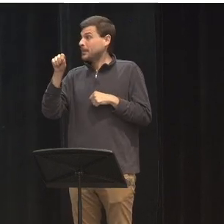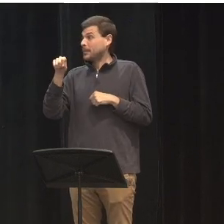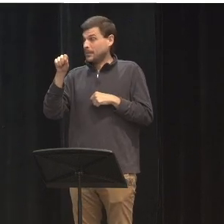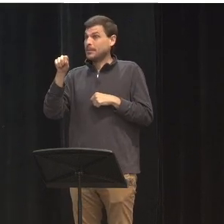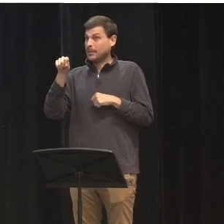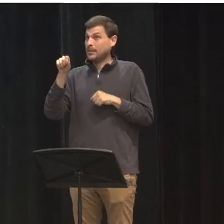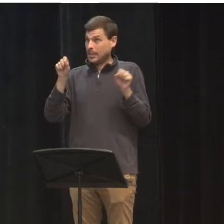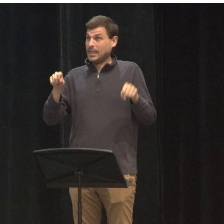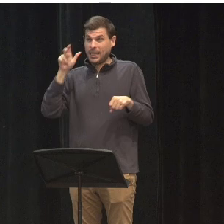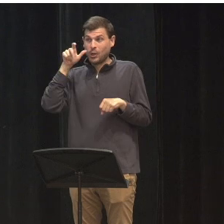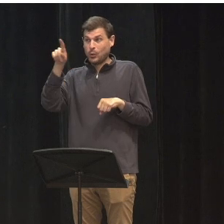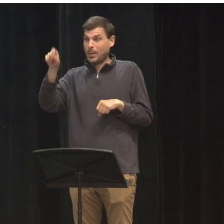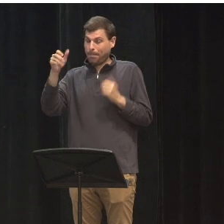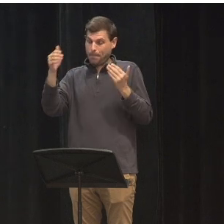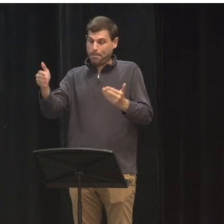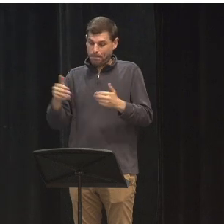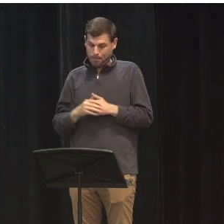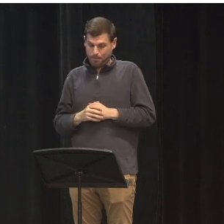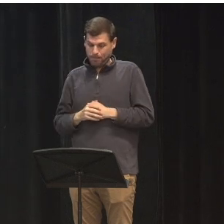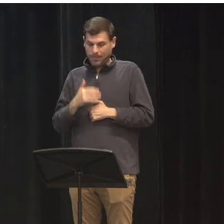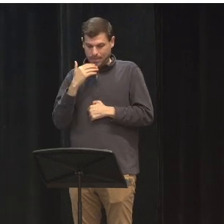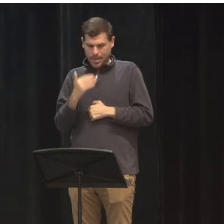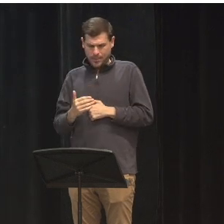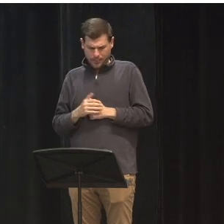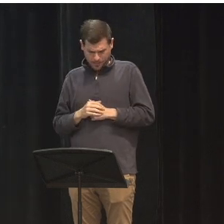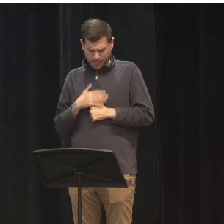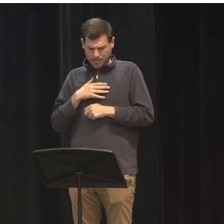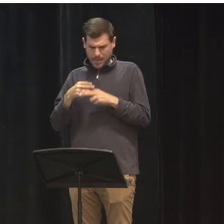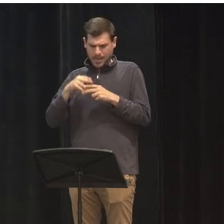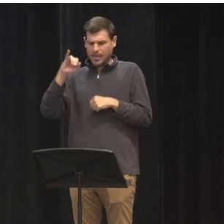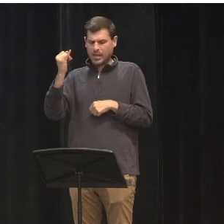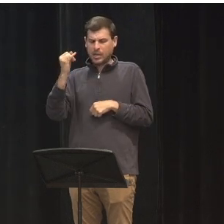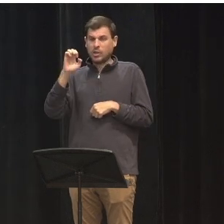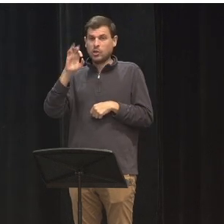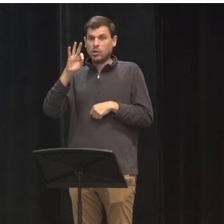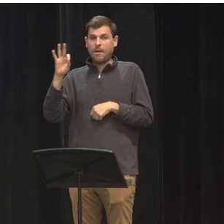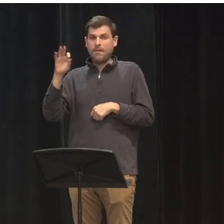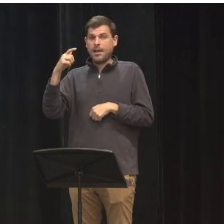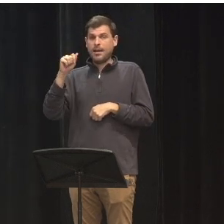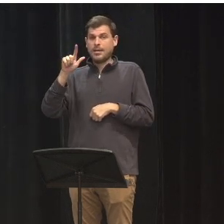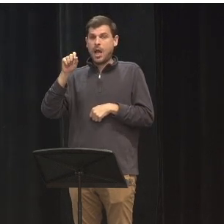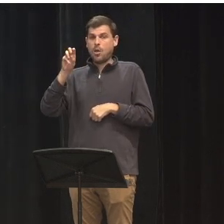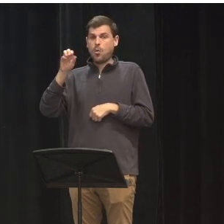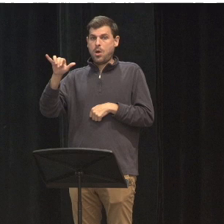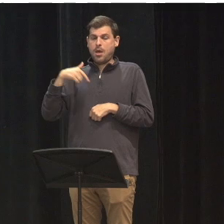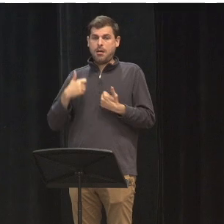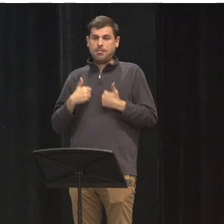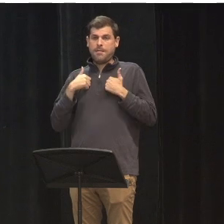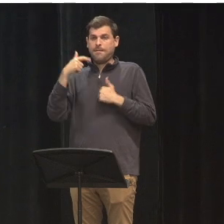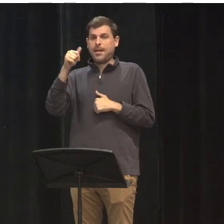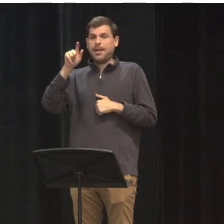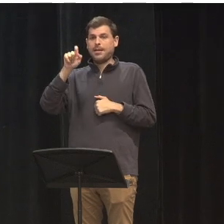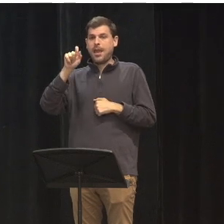Yes, I can hear you, Jeff. Thank you. My name is Jeff Galloway. I'm a resident of the Gateway Apartments